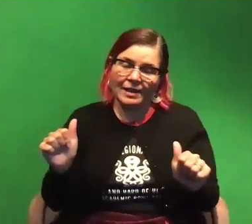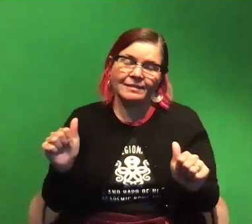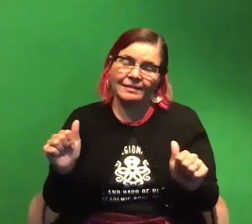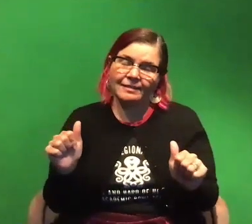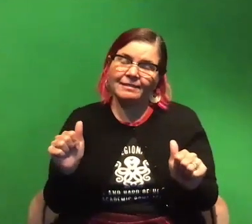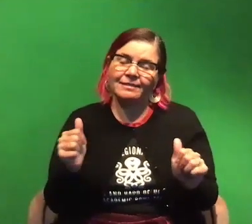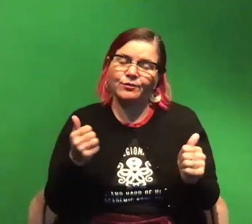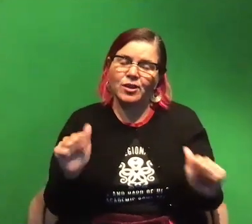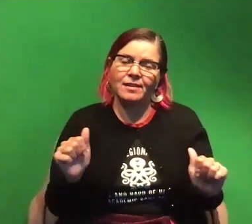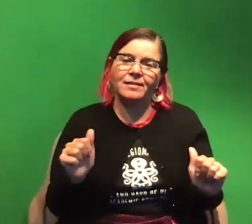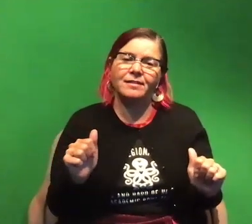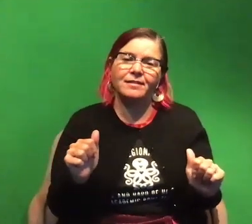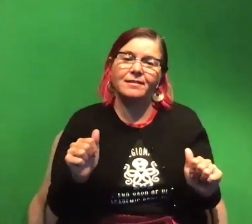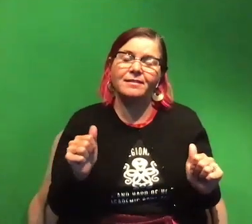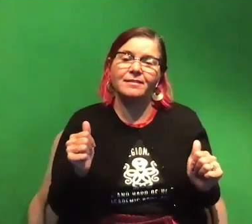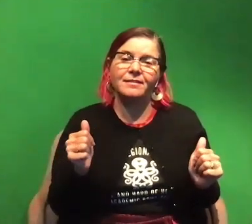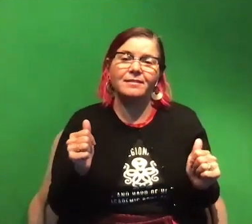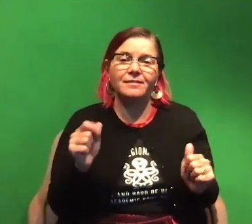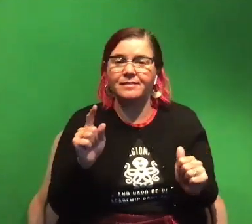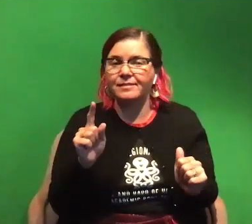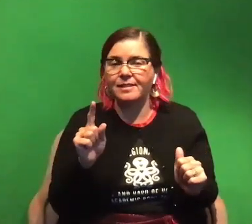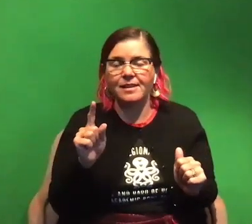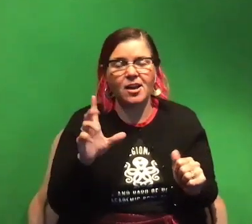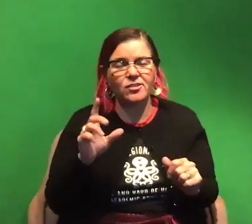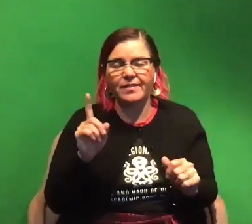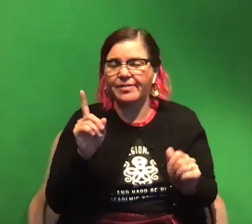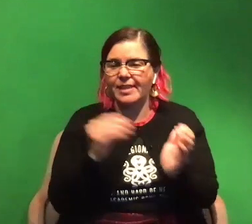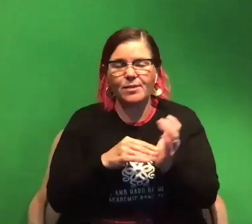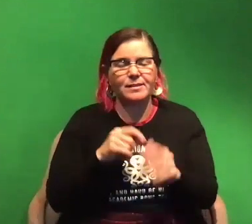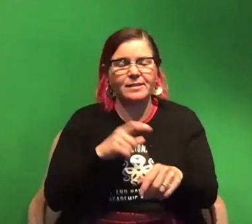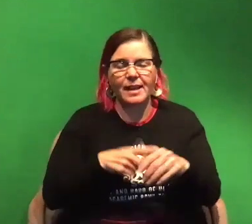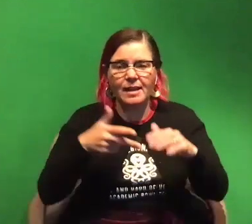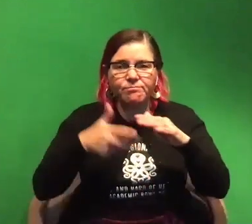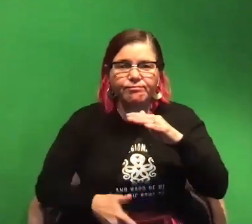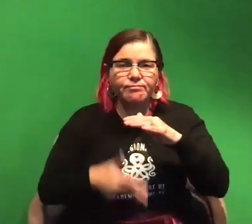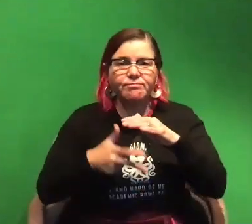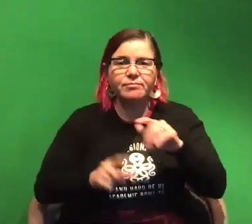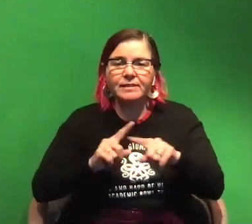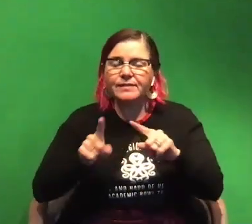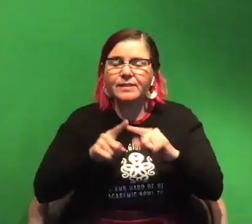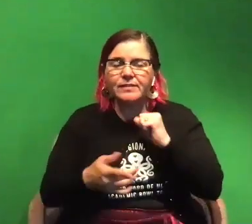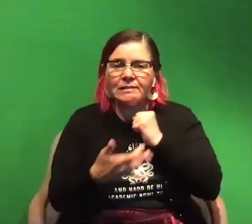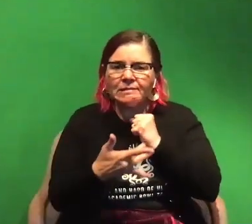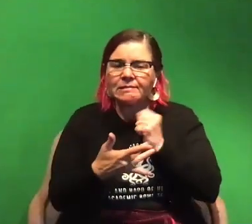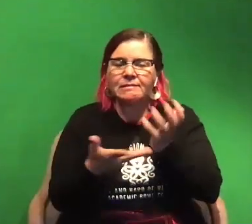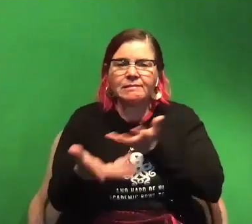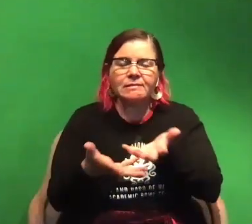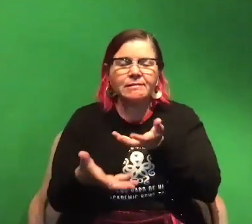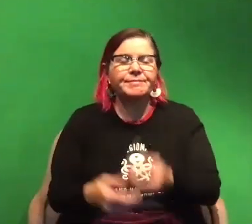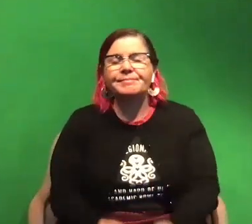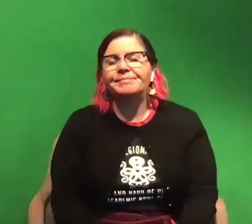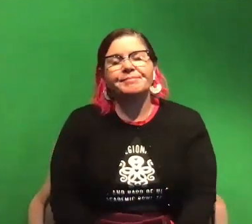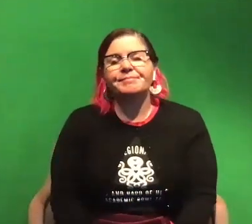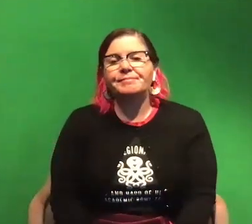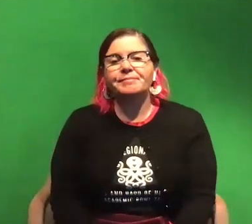tried, they've spent, you know, hundreds of times, thousands of times doing different types of tactics like that. And, you know, essentially